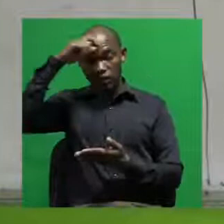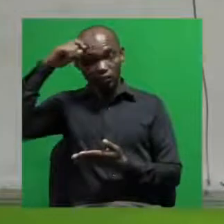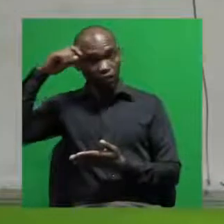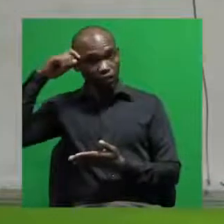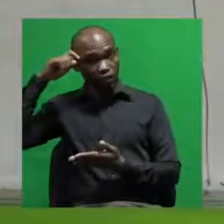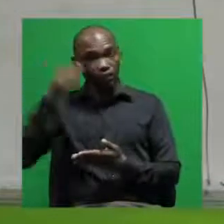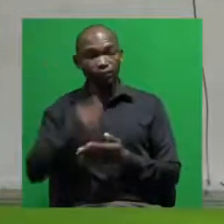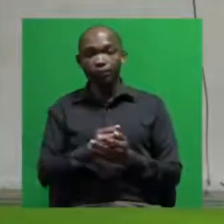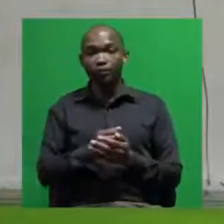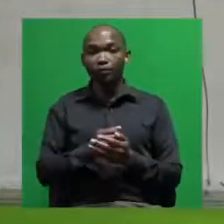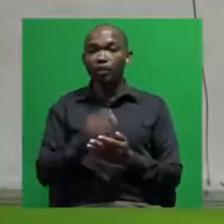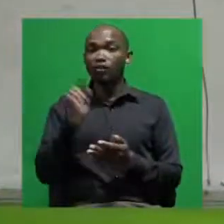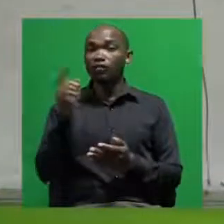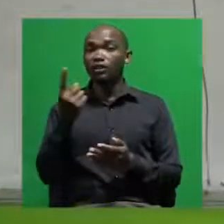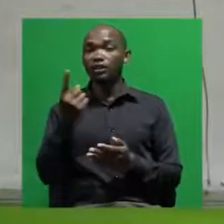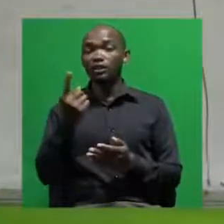First,